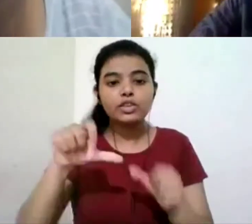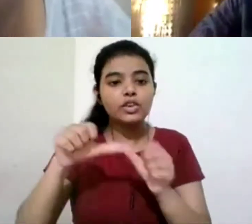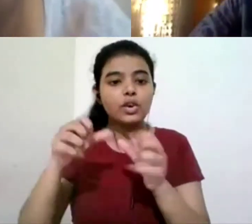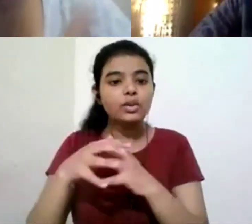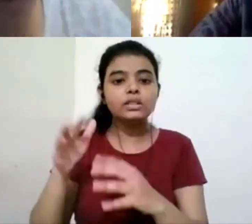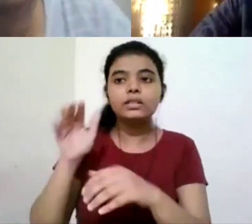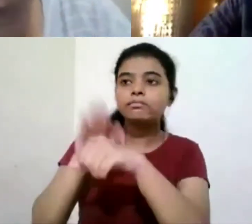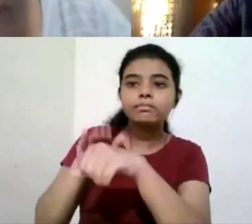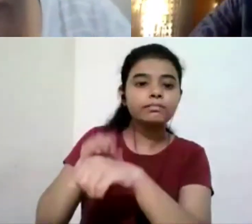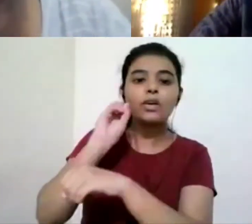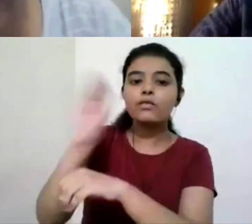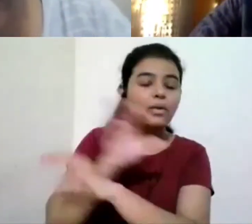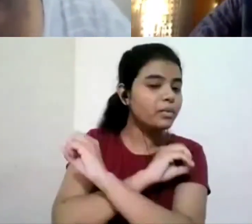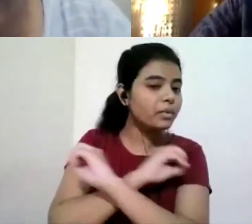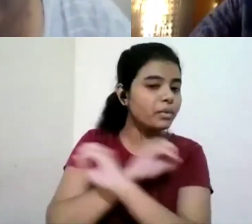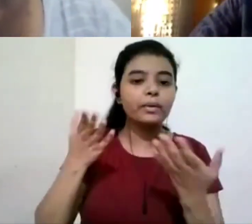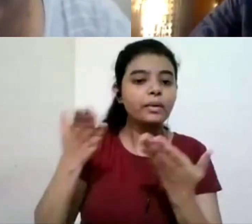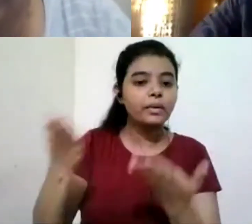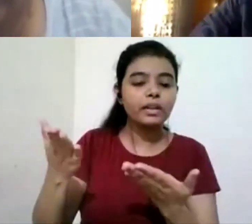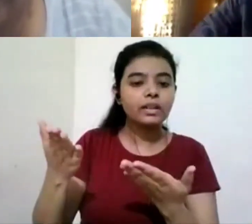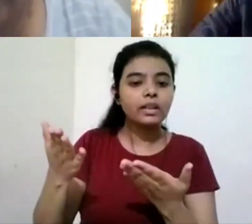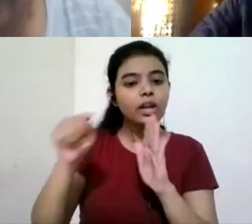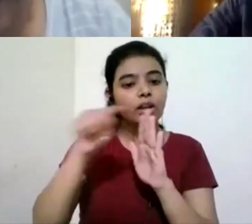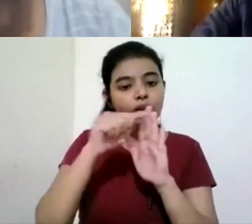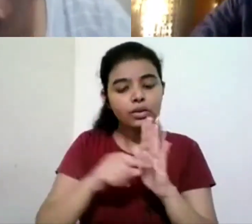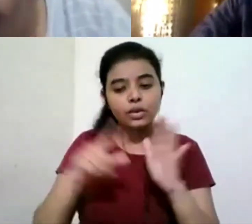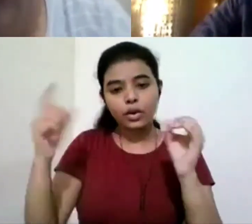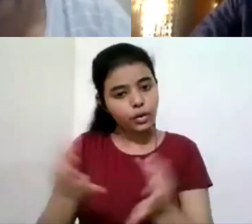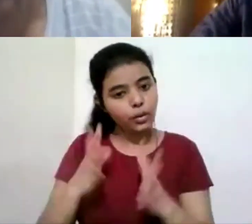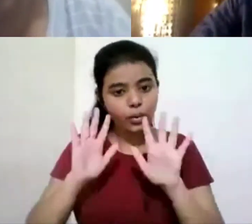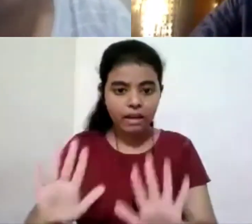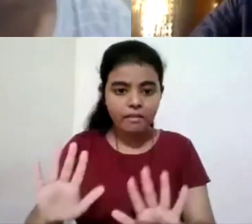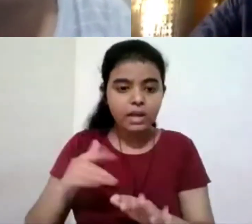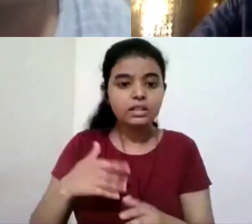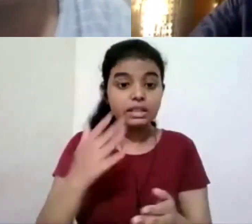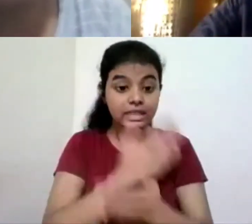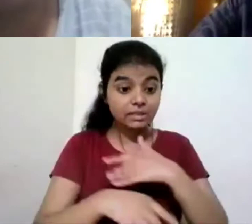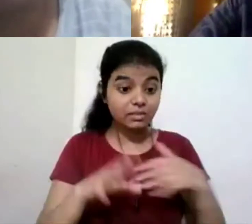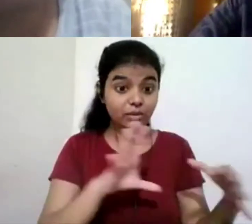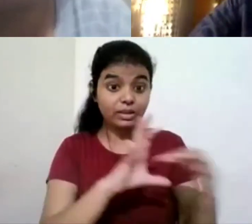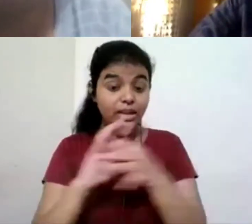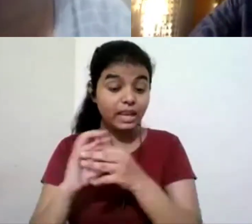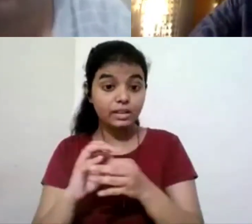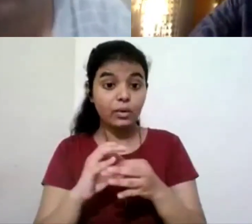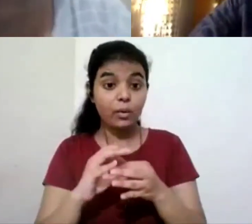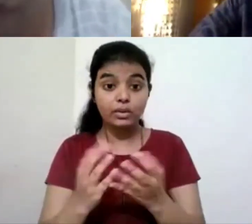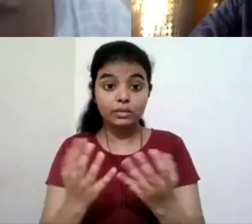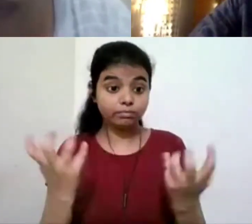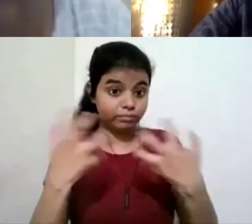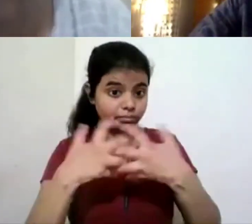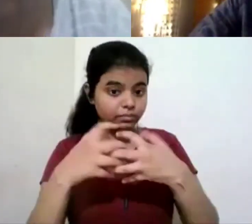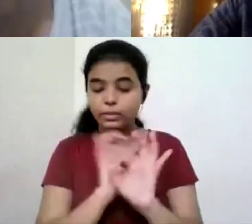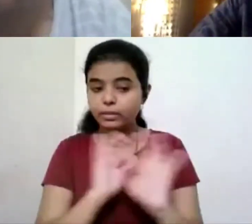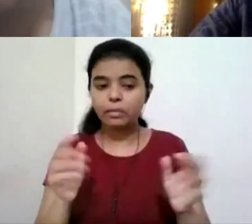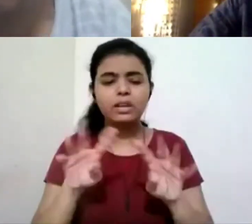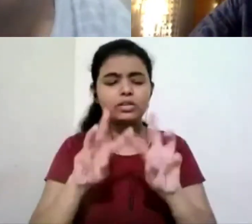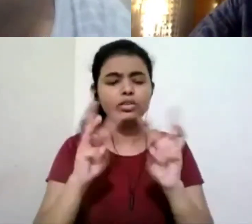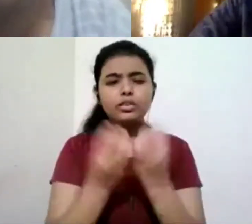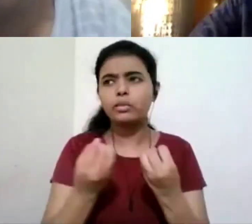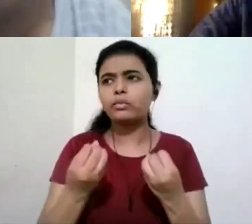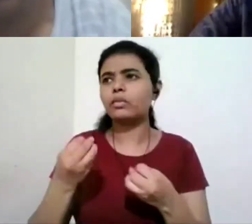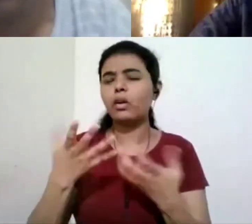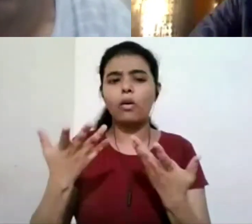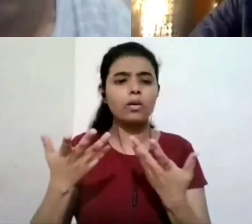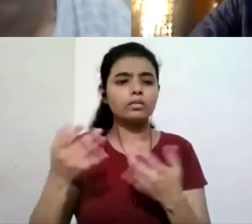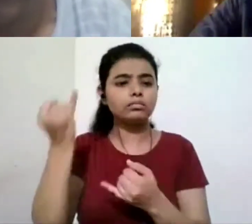we've made or the policy that we are bringing out. But I thought, you know, one of the things which workshops and idea forums are meant to